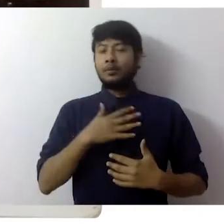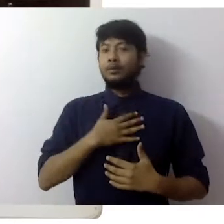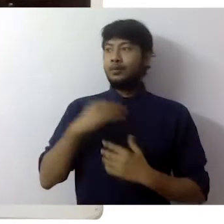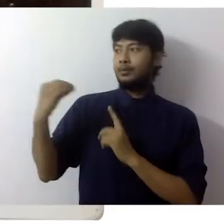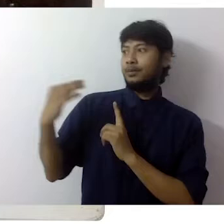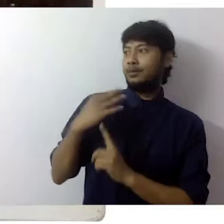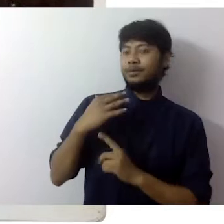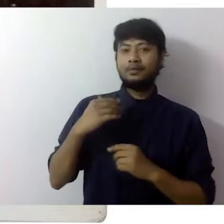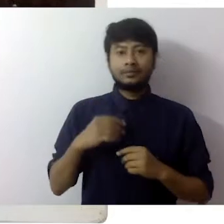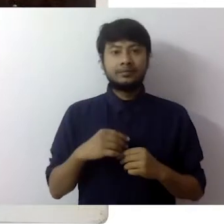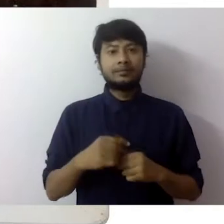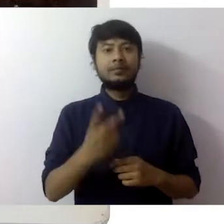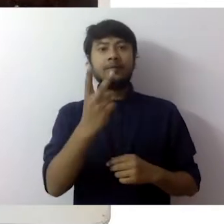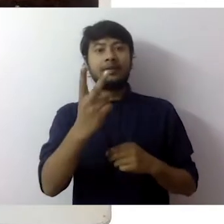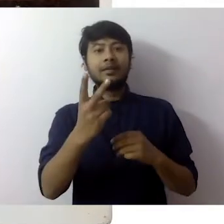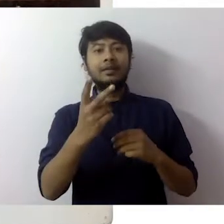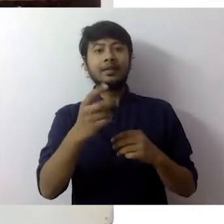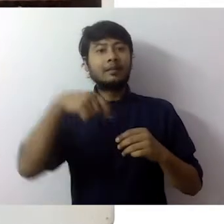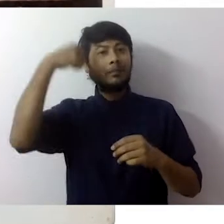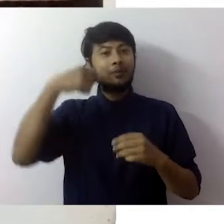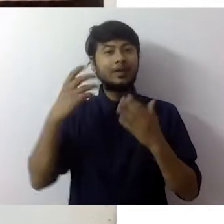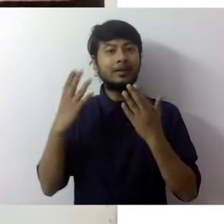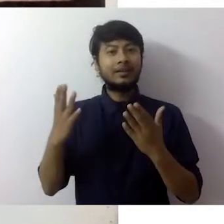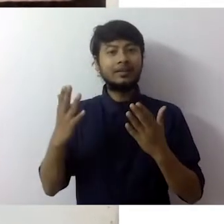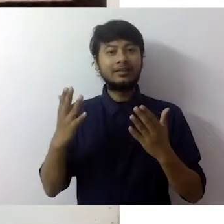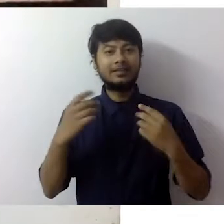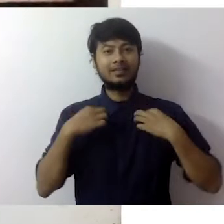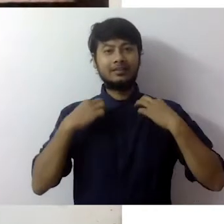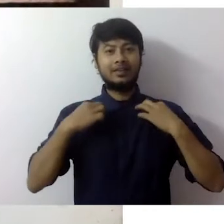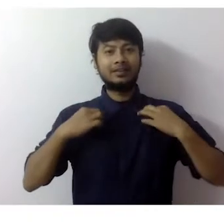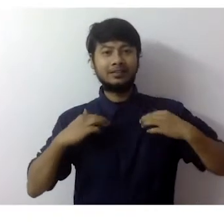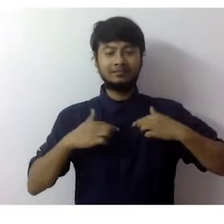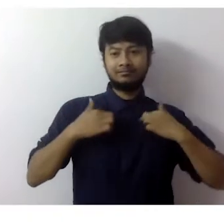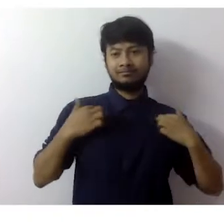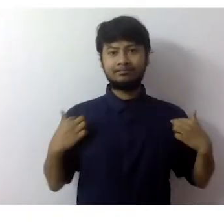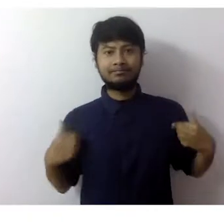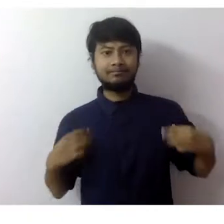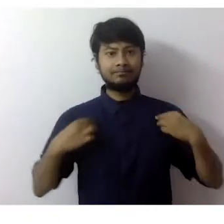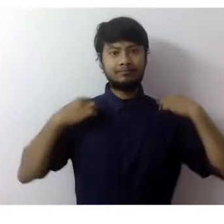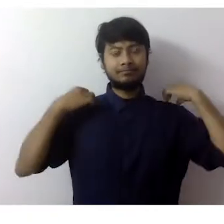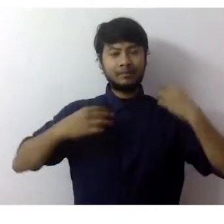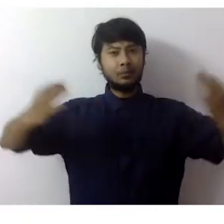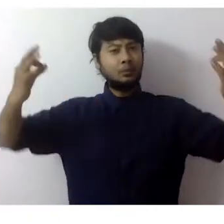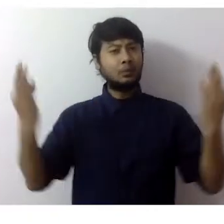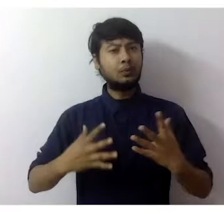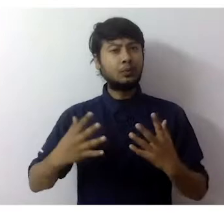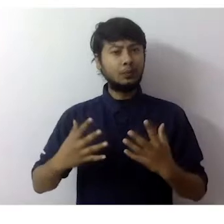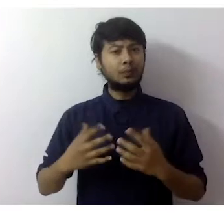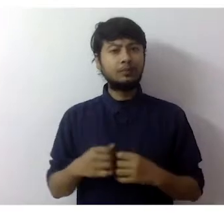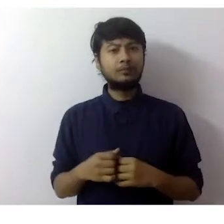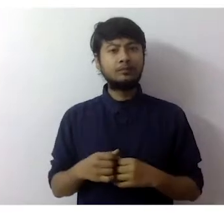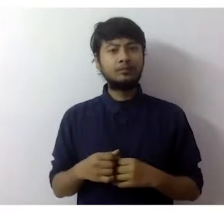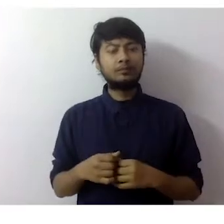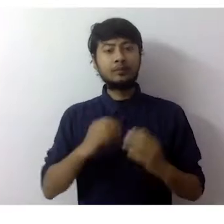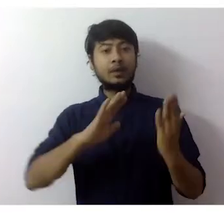female leads from Mehlo Ke Khwab look modern and stylish in their costumes. These textiles also influenced the calendar